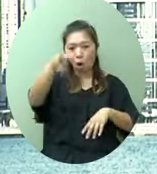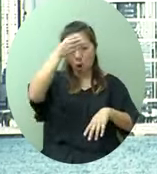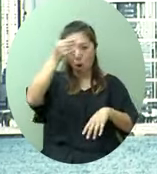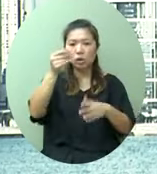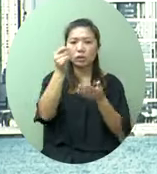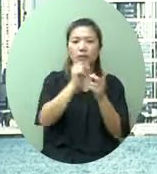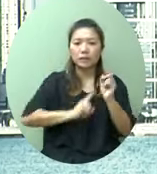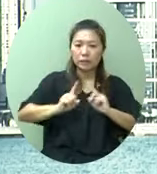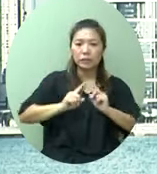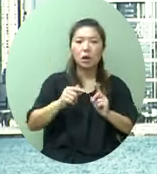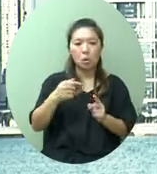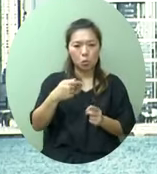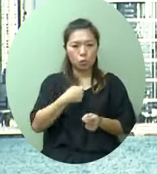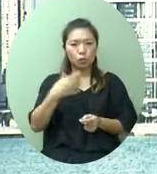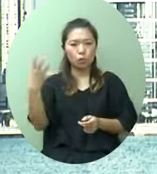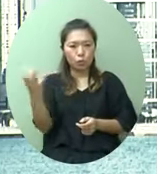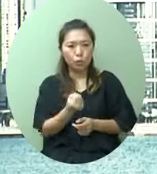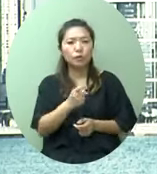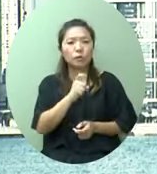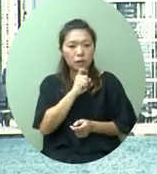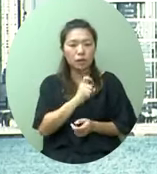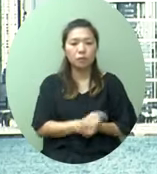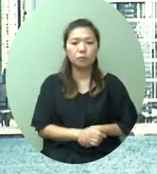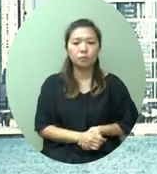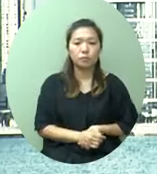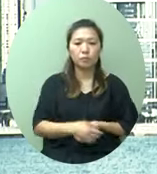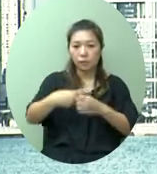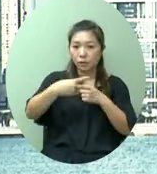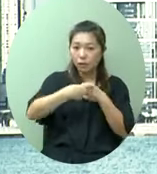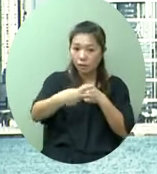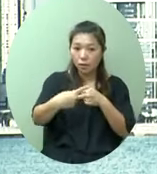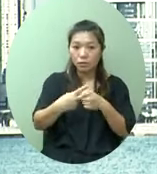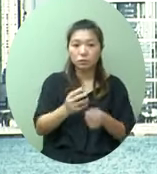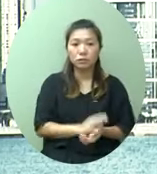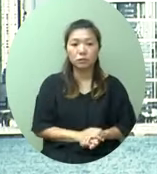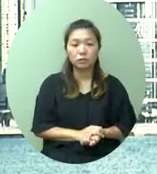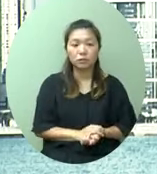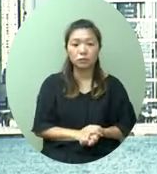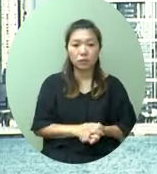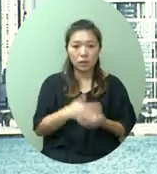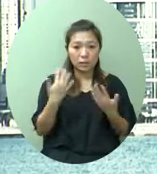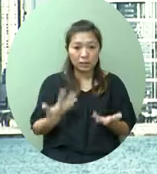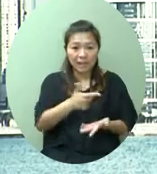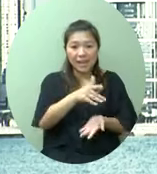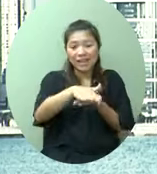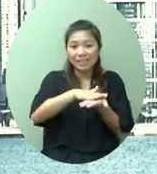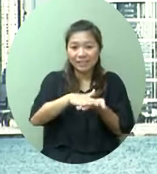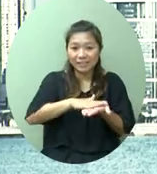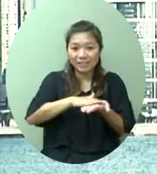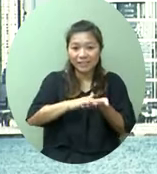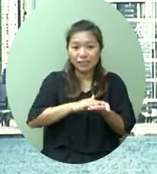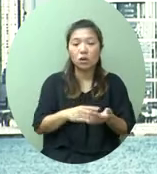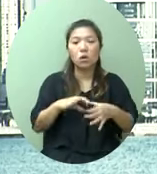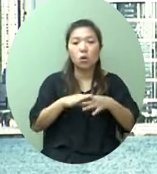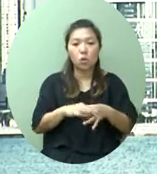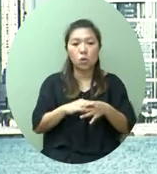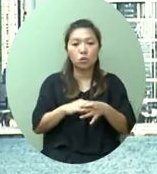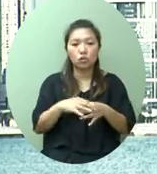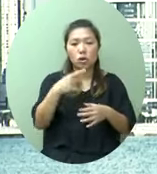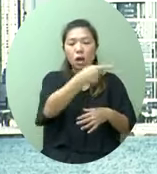is this incident happens in the university campus. So I would expect the university management to handle